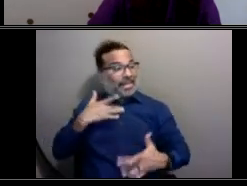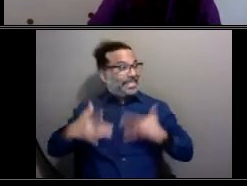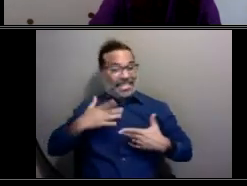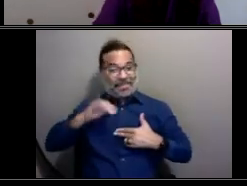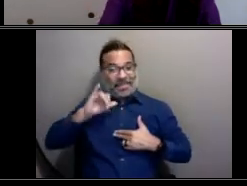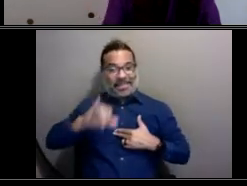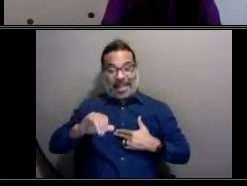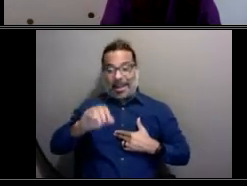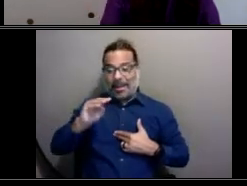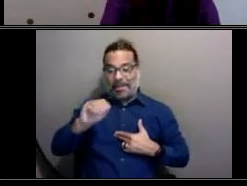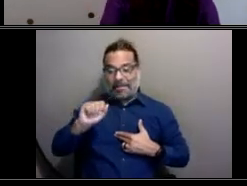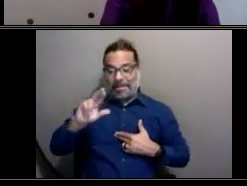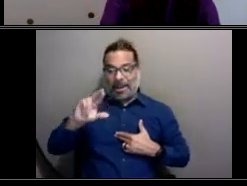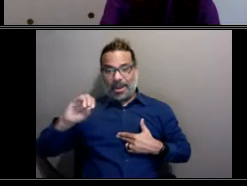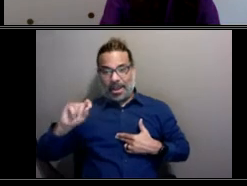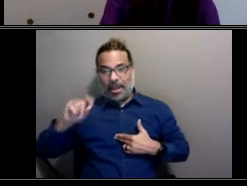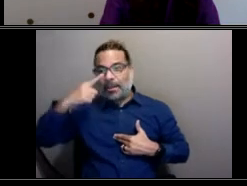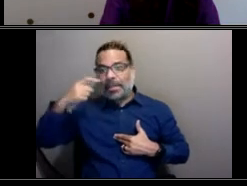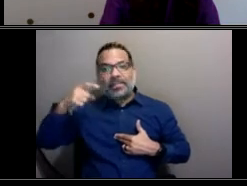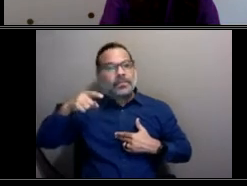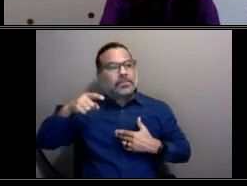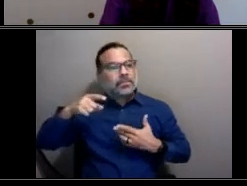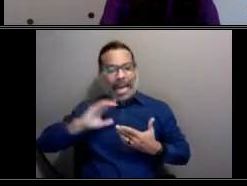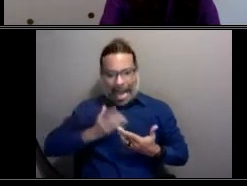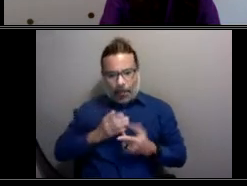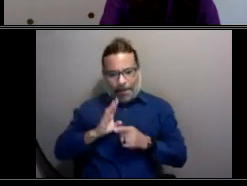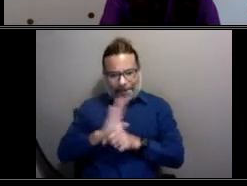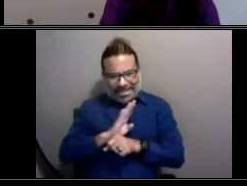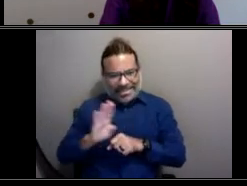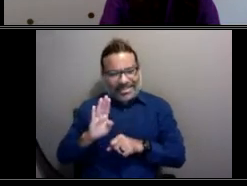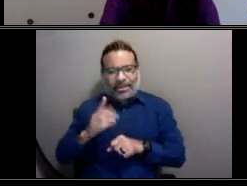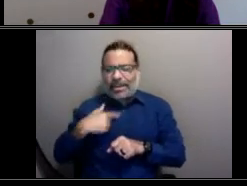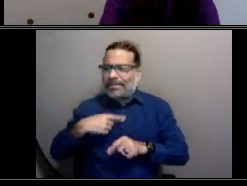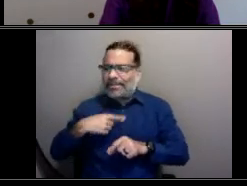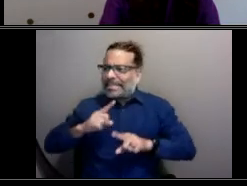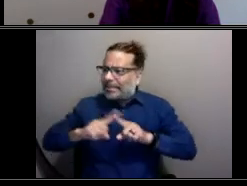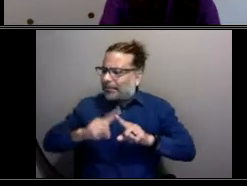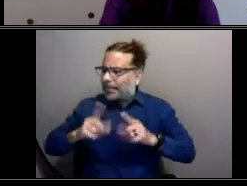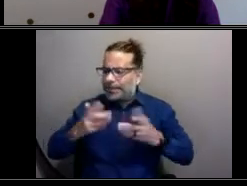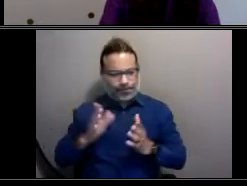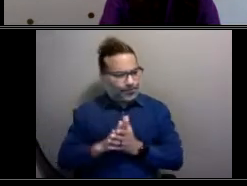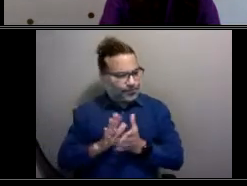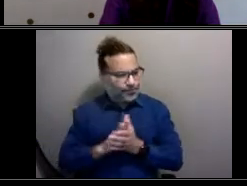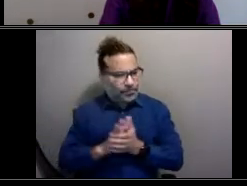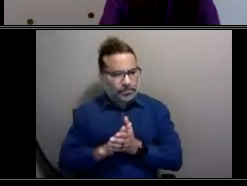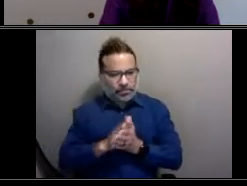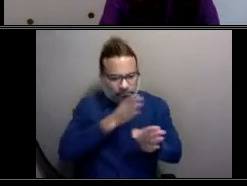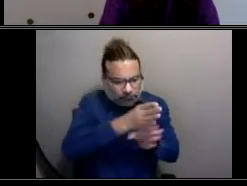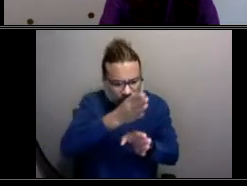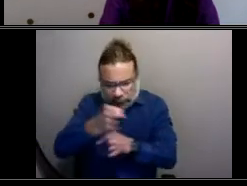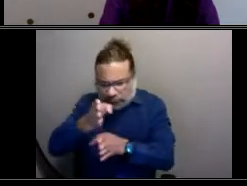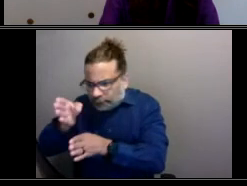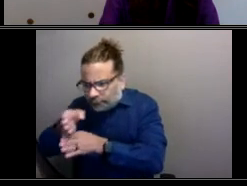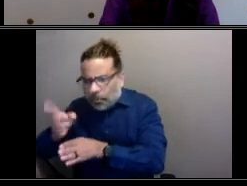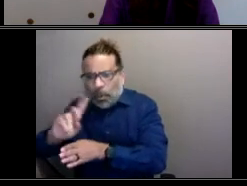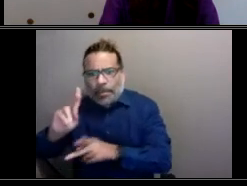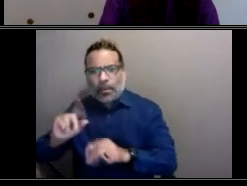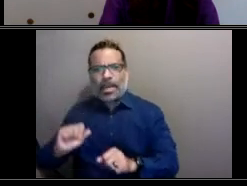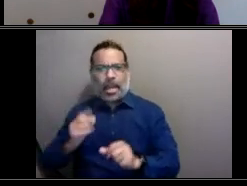at Marriott is just the nature of our business. We have so many different disciplines that people can work in and